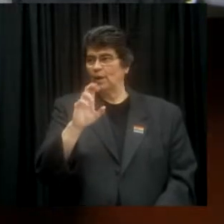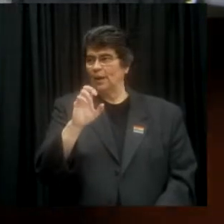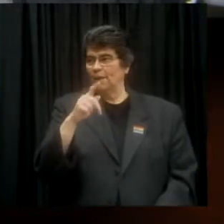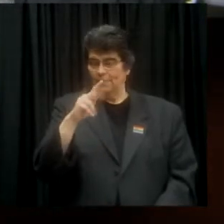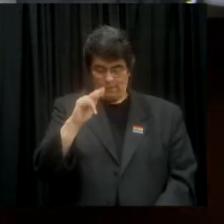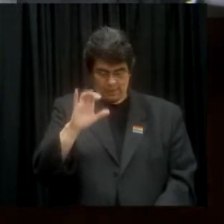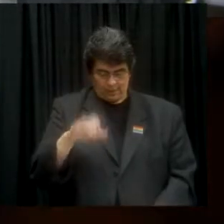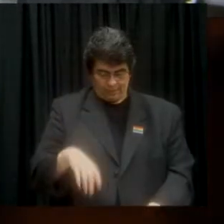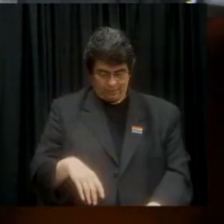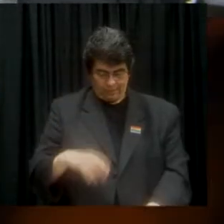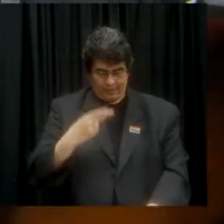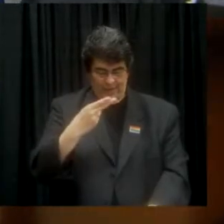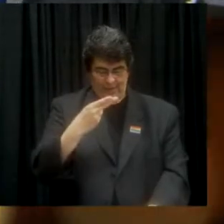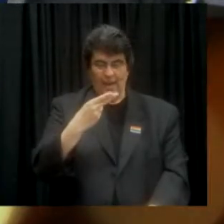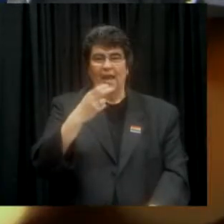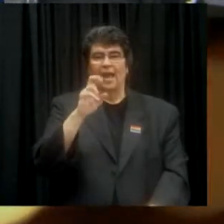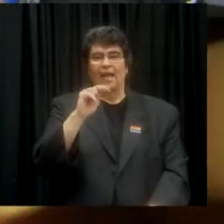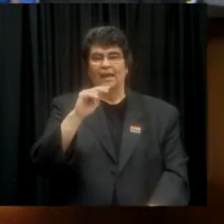Henning Goldhan.